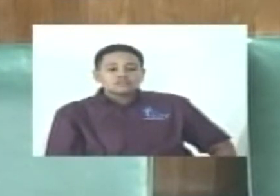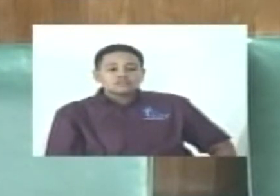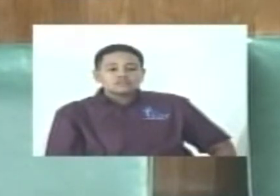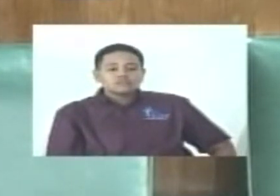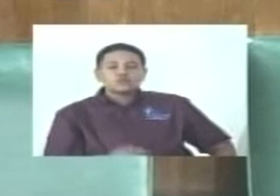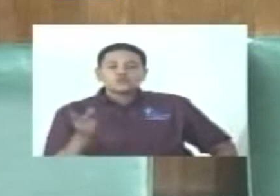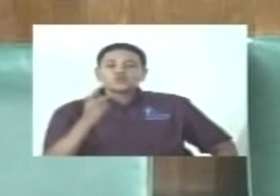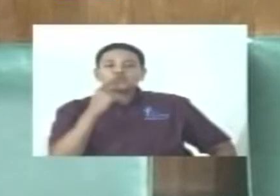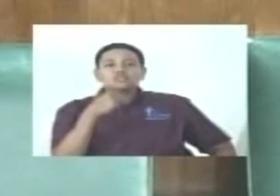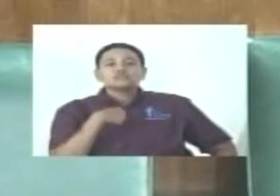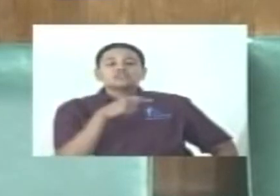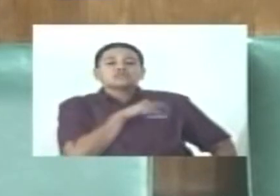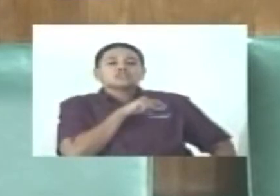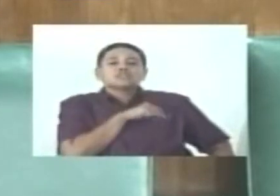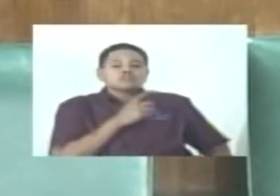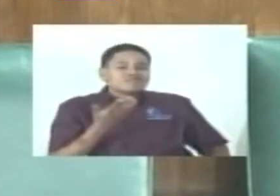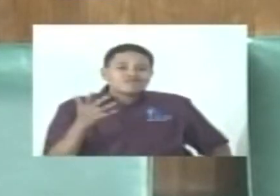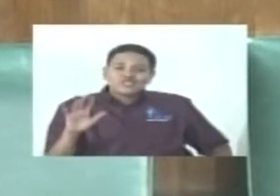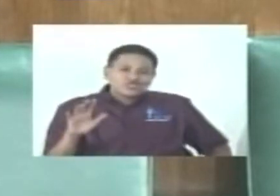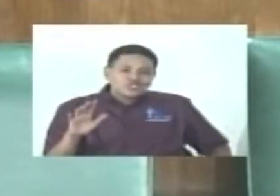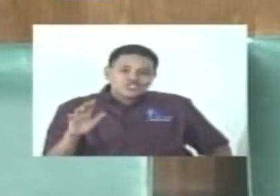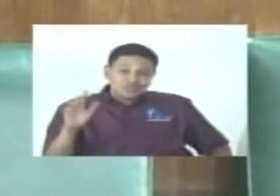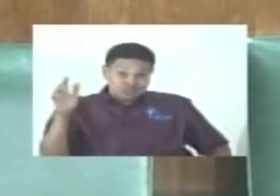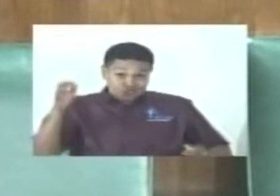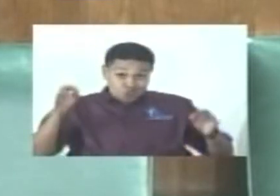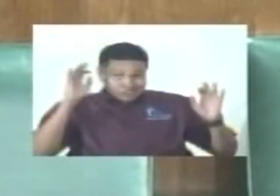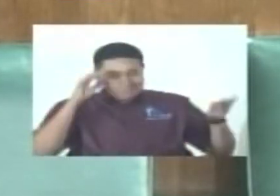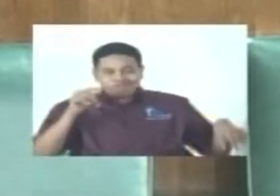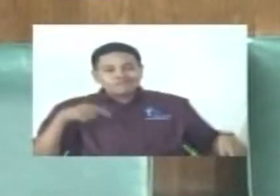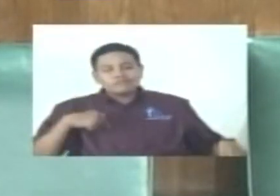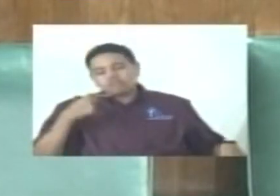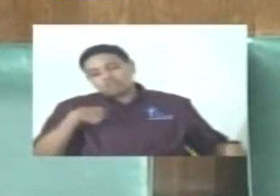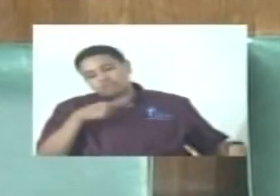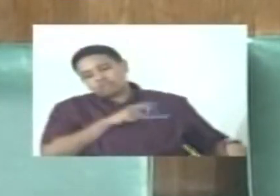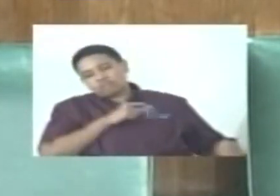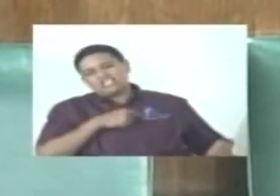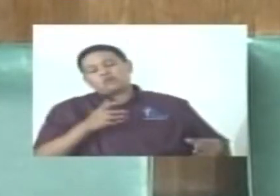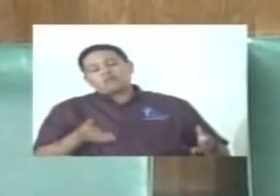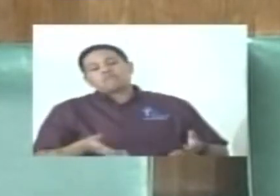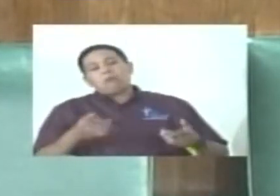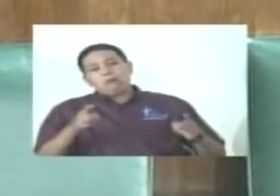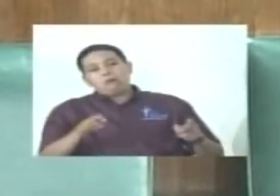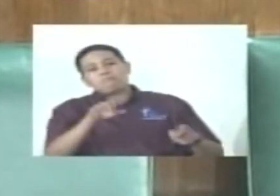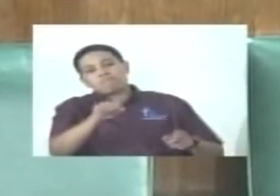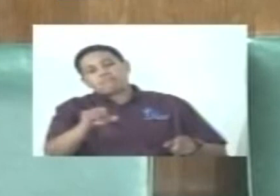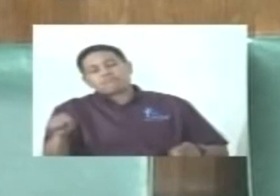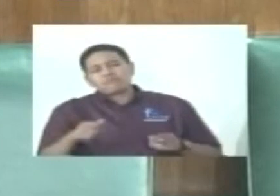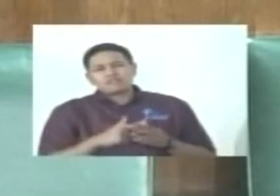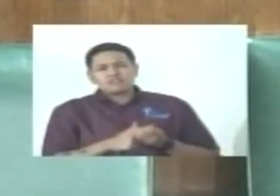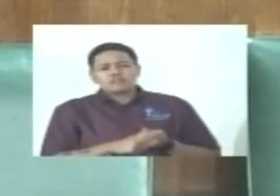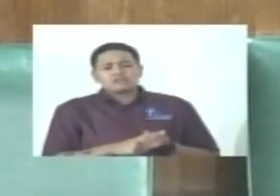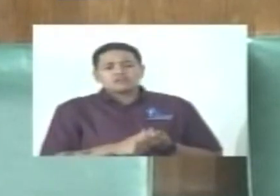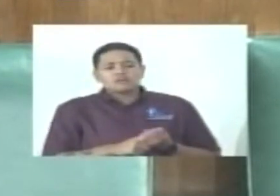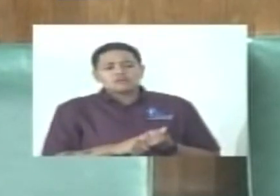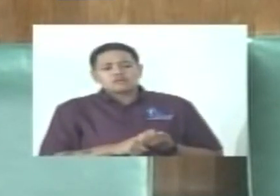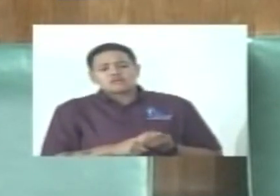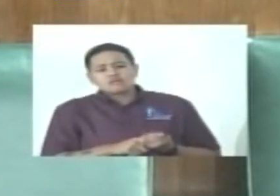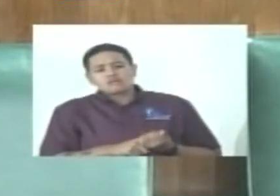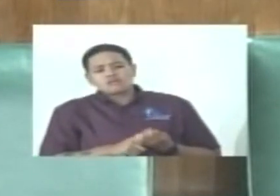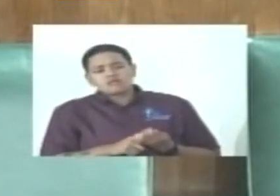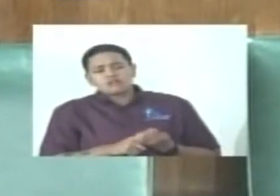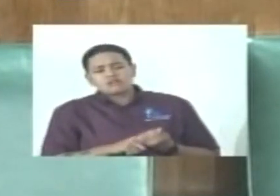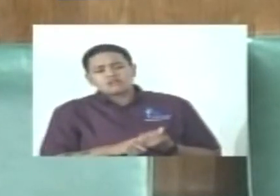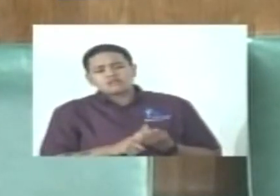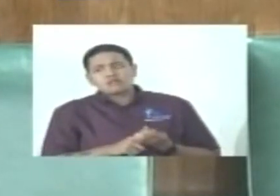So the issue for us is, why are we not getting the gangs